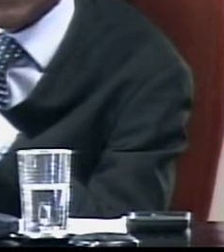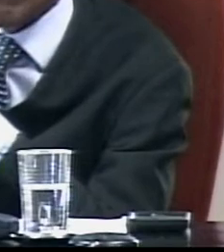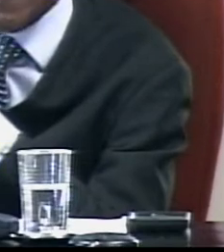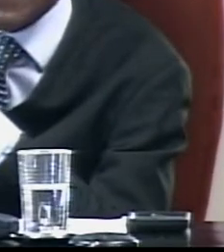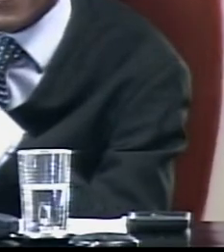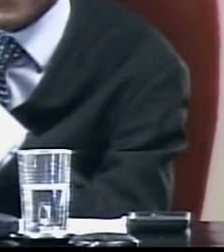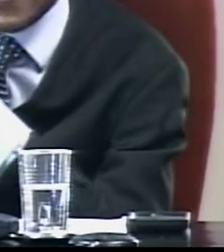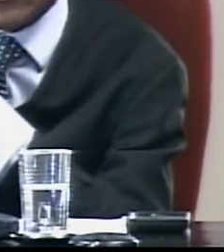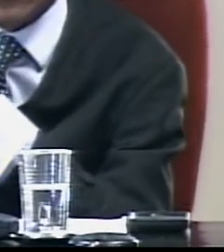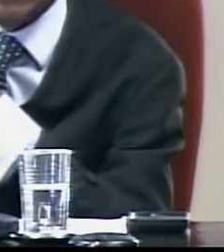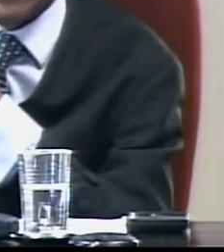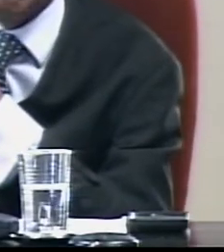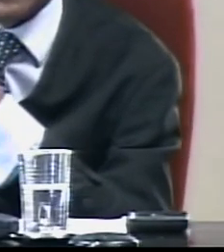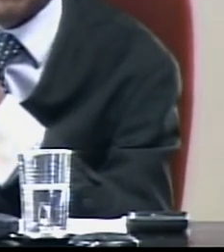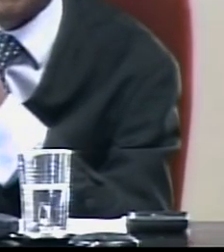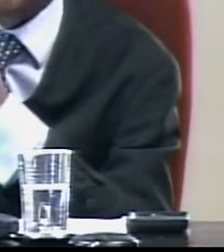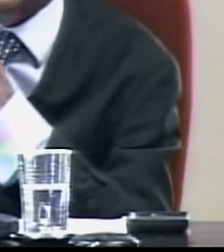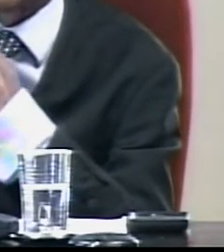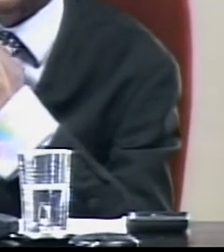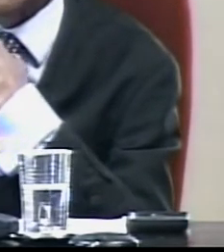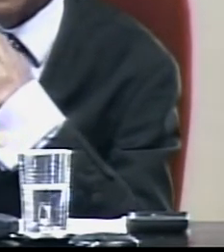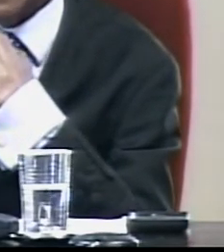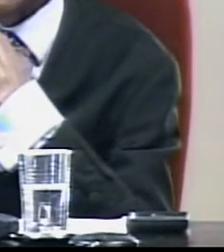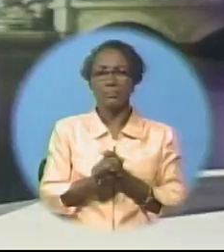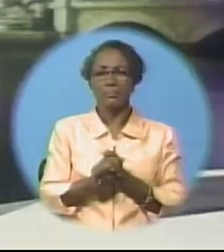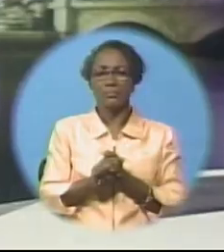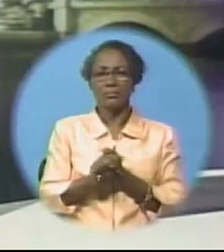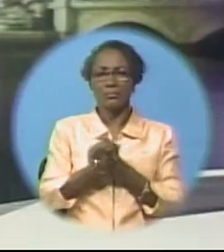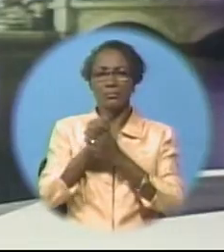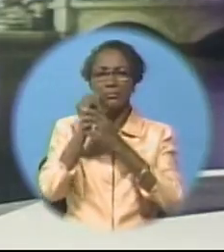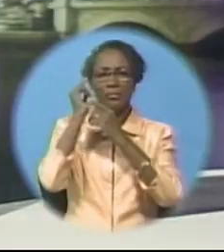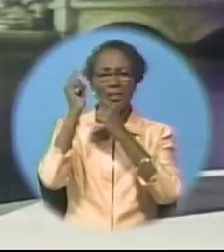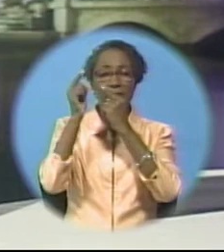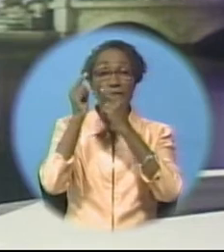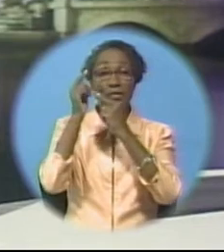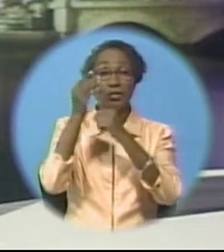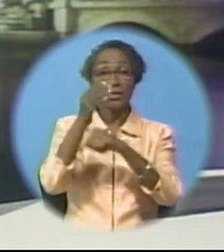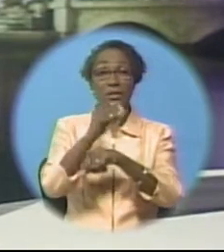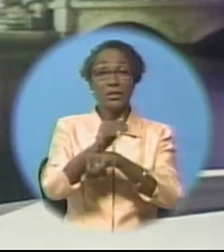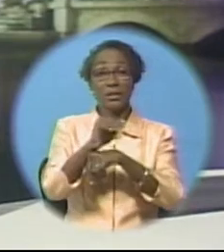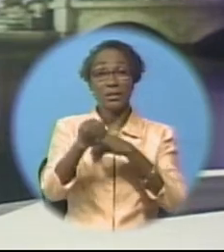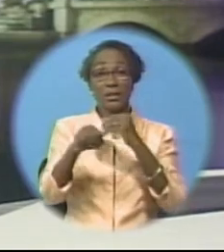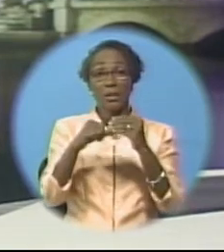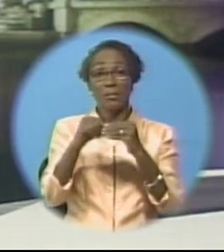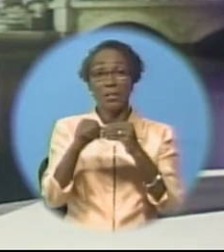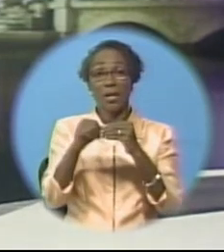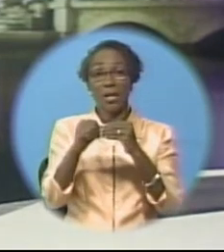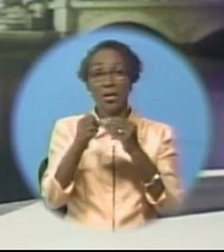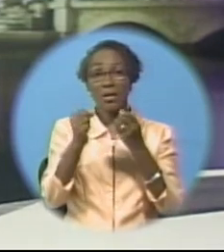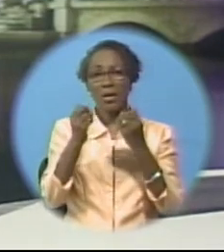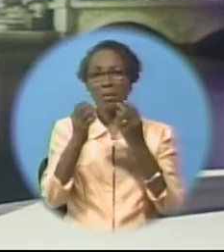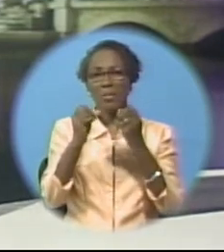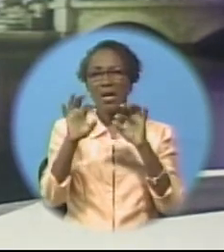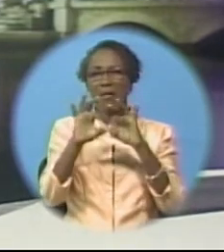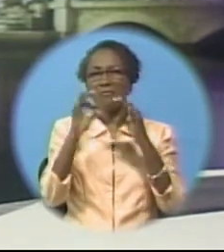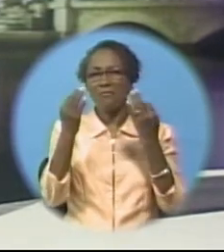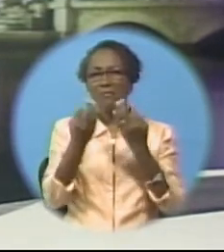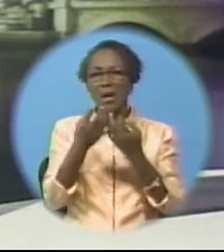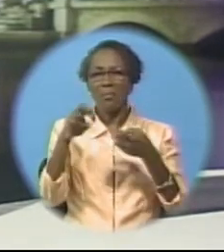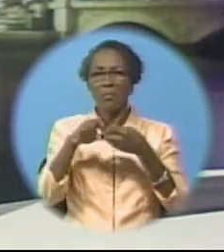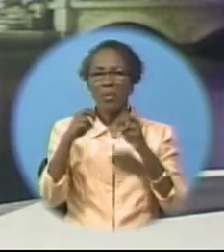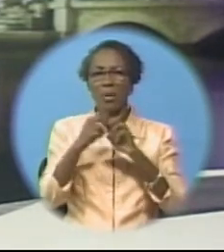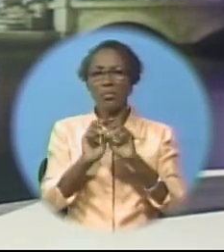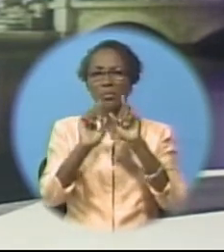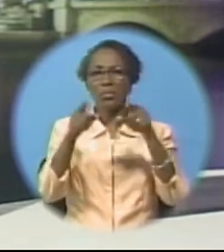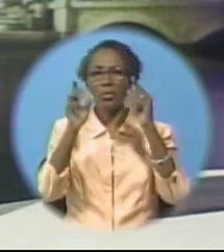for representation by two unions. Concern tonight about the number of family feuds ending up in the law